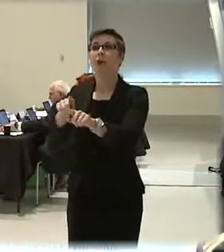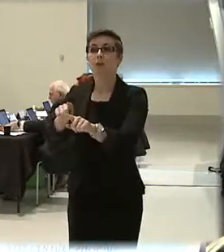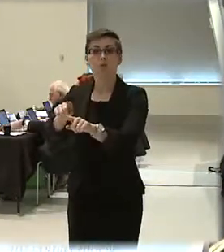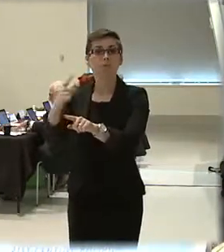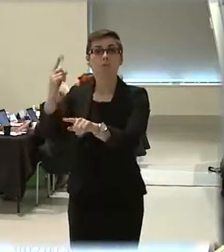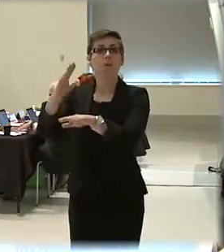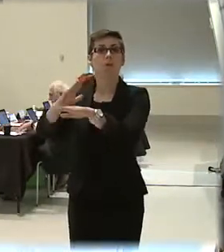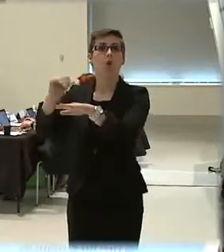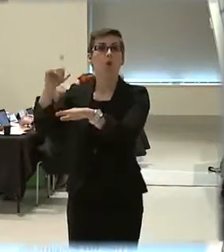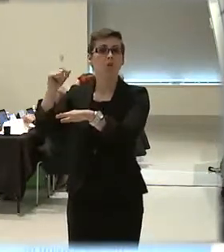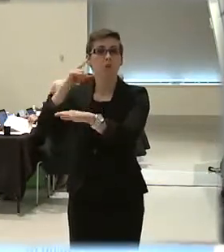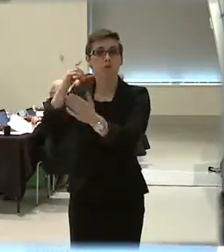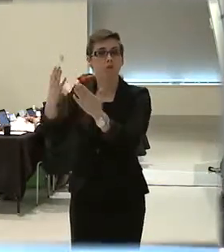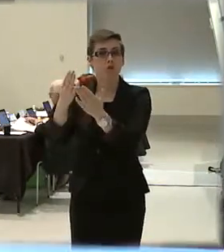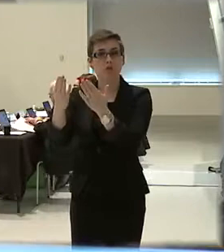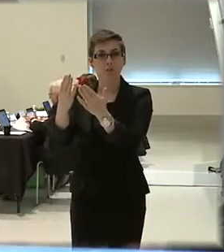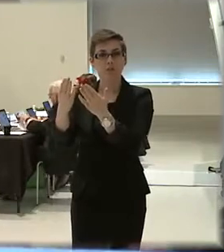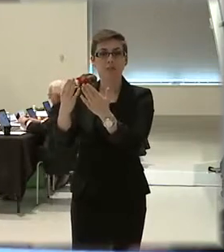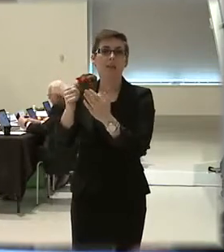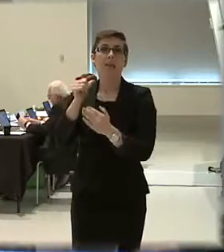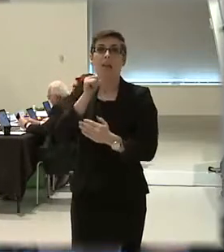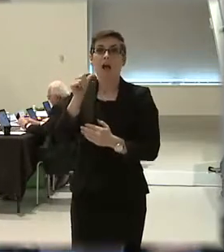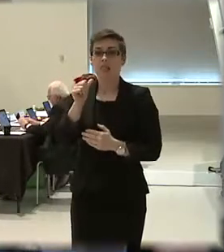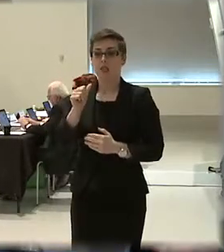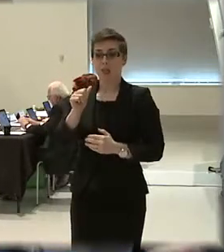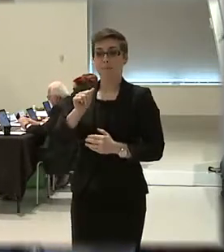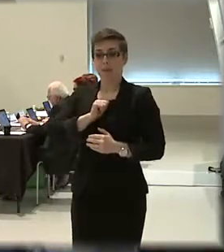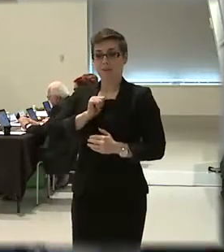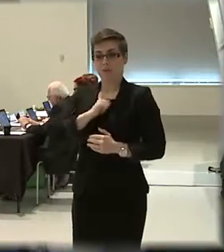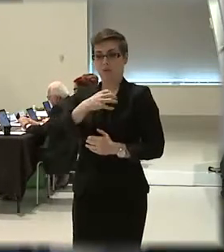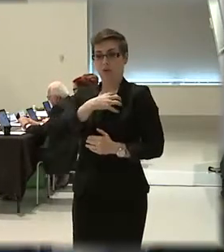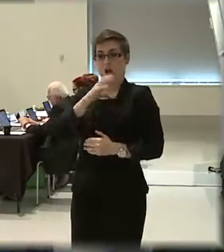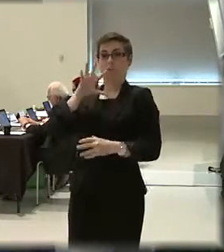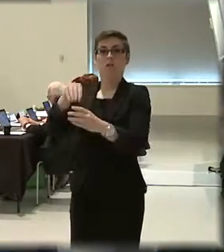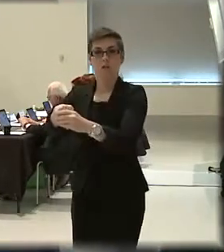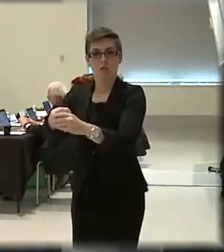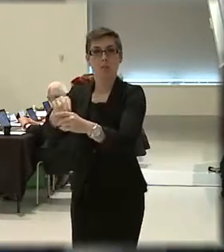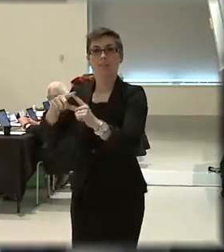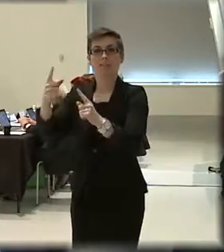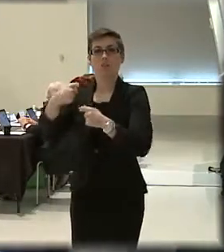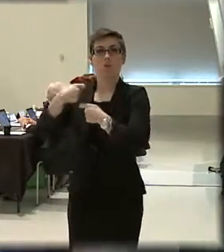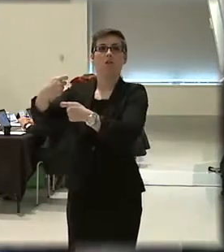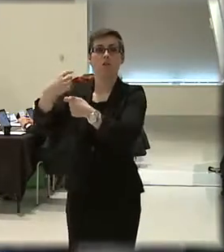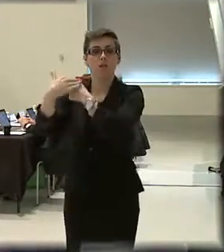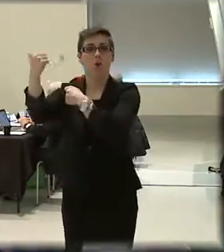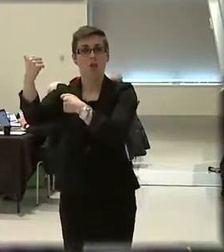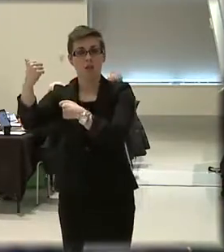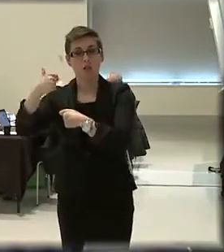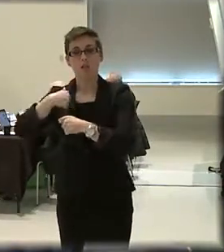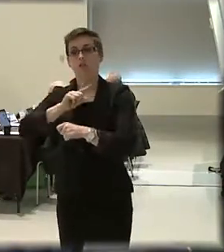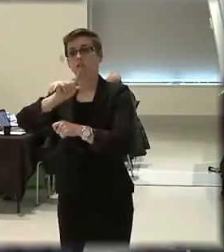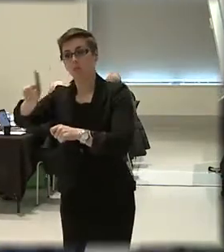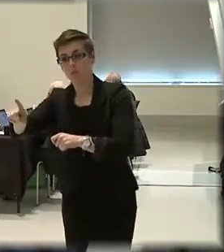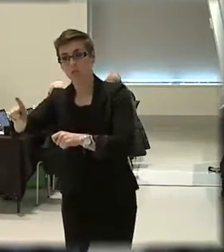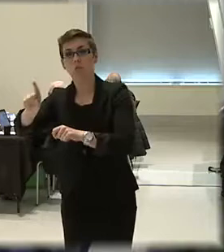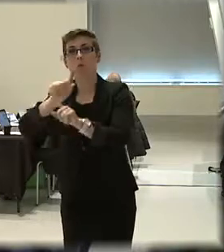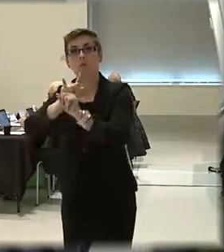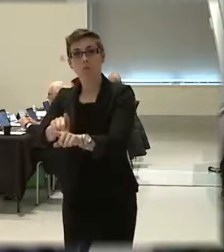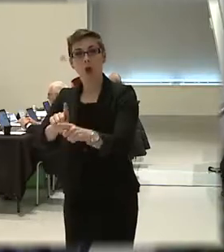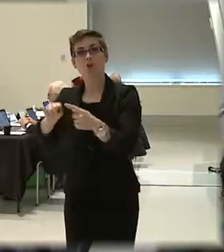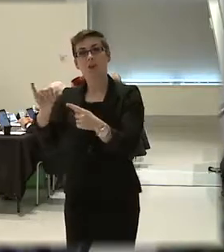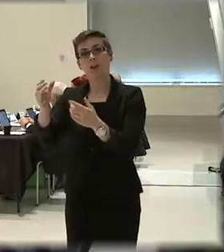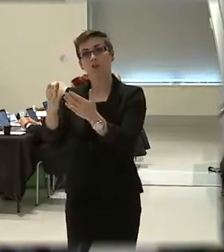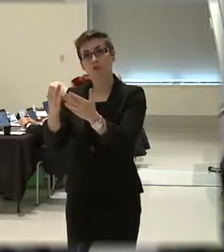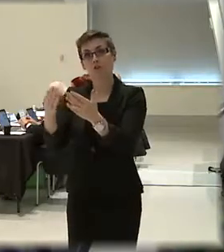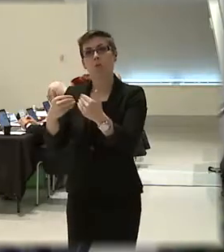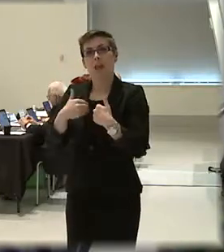as opposed to self-initiated activity. And so we respond to a call for service, and you have kind of the emergency response.